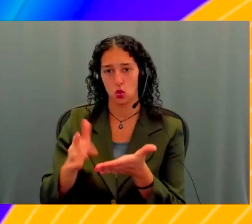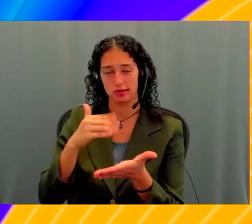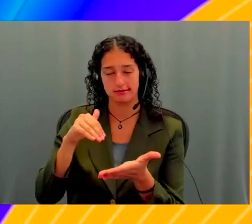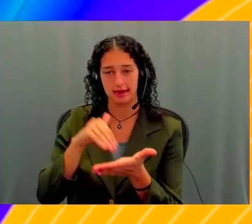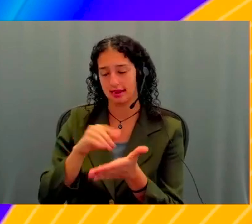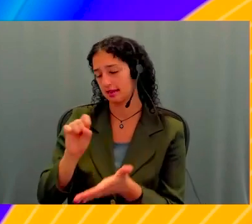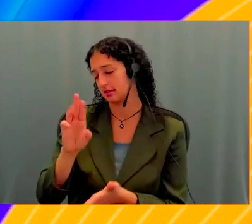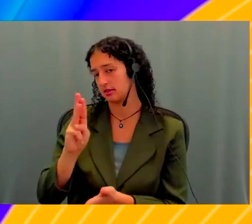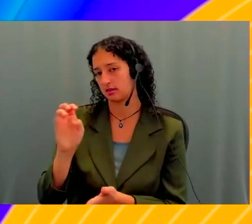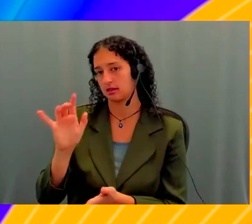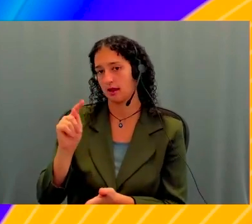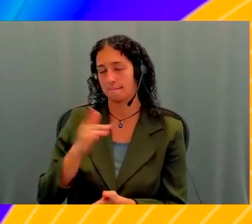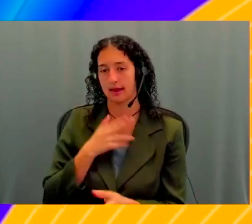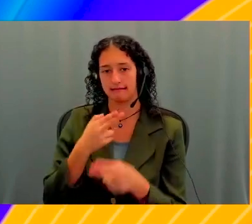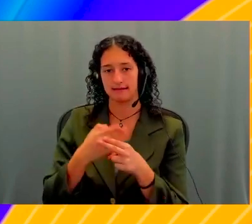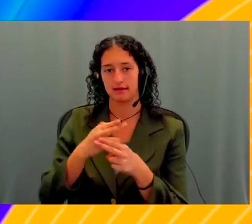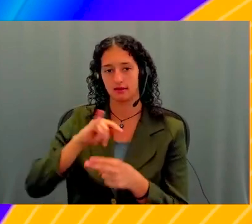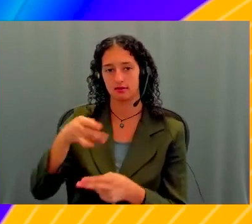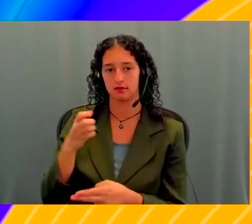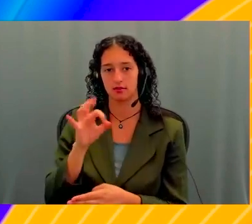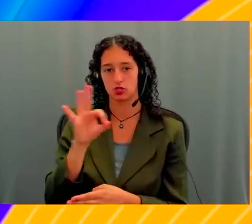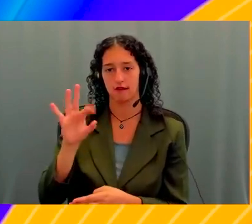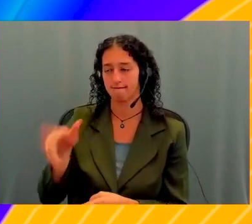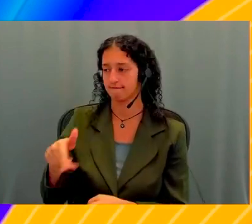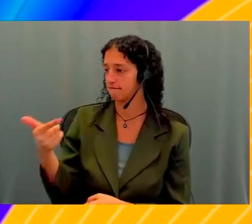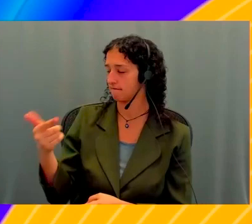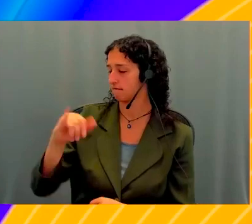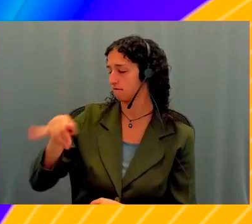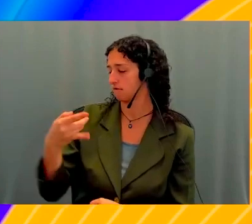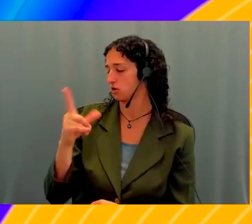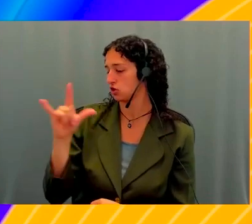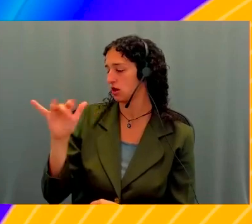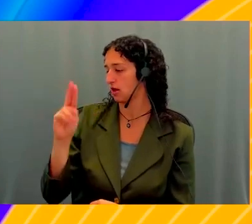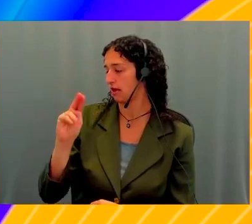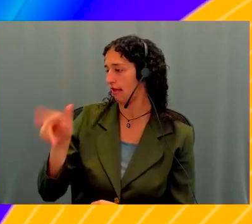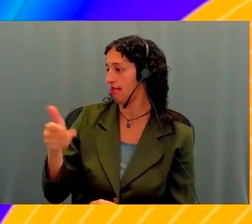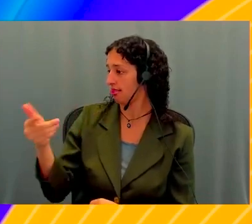My name is Jeff Marushak, Jillian Sama. We'll be back right after this for our next segment.